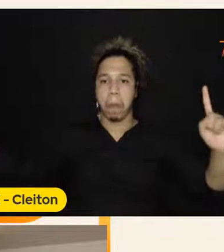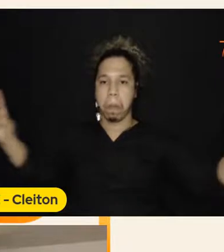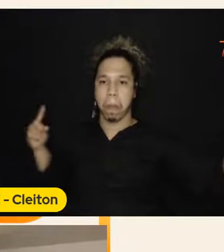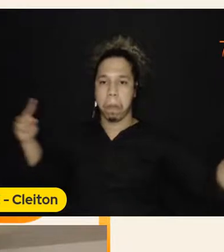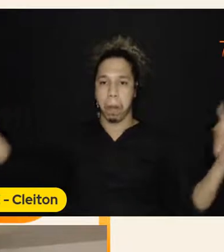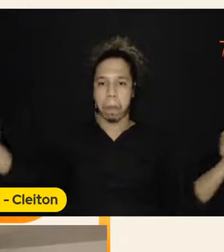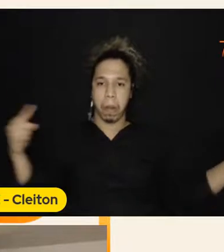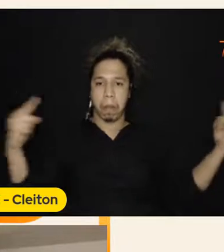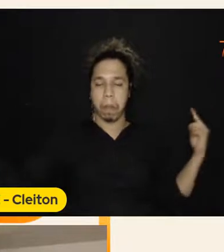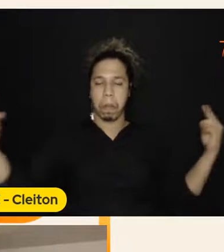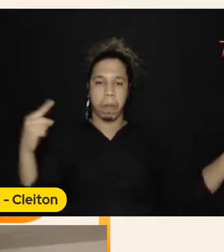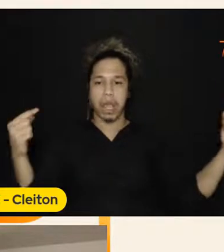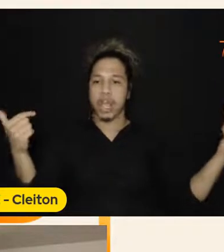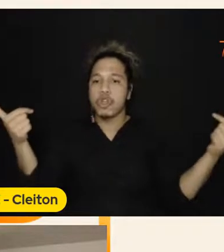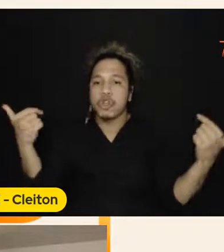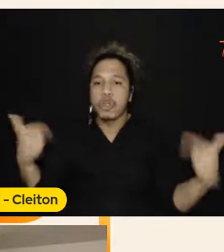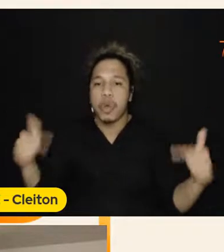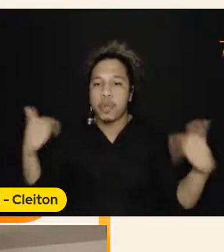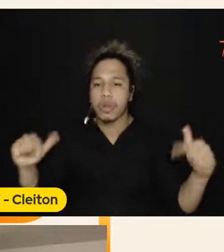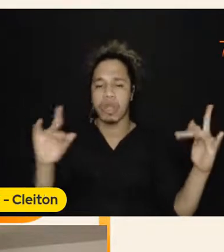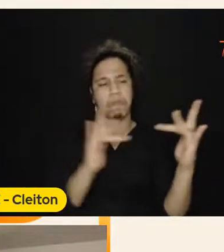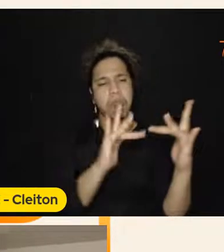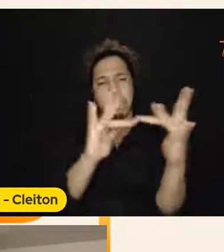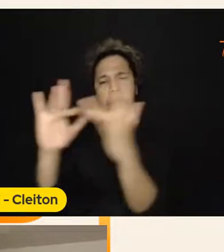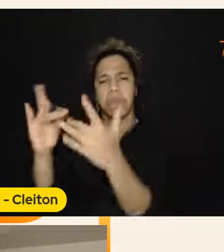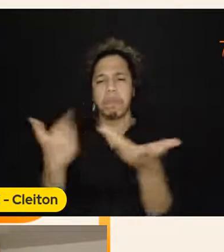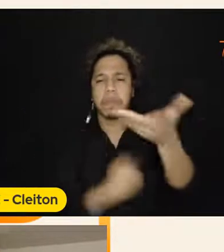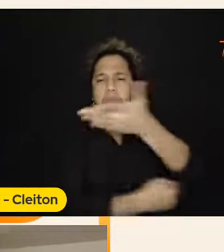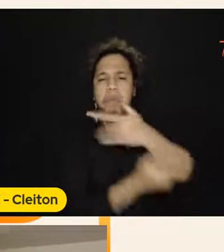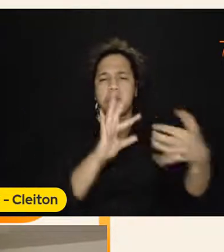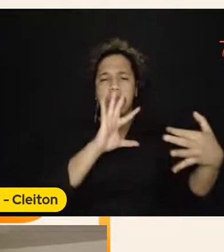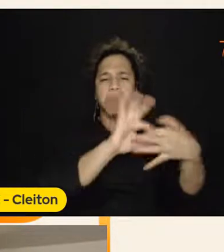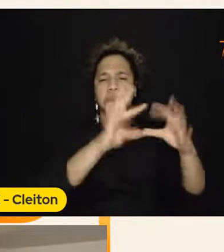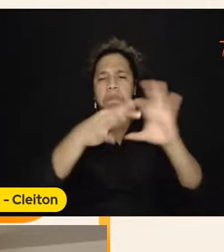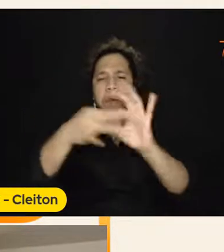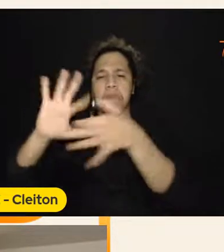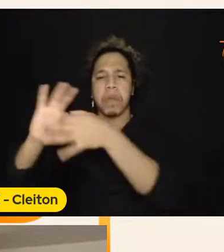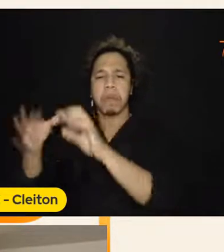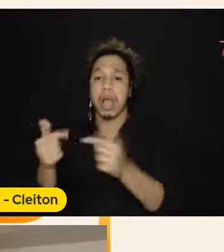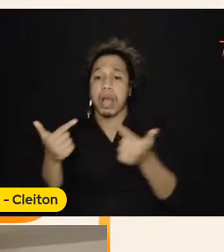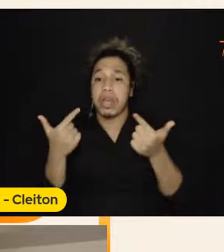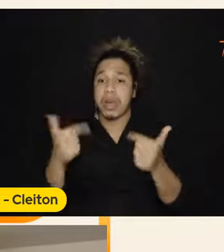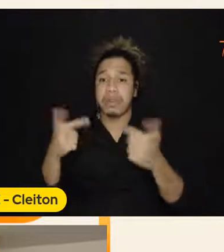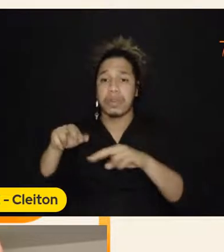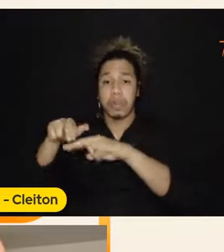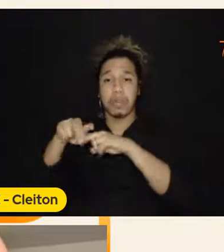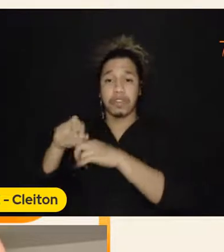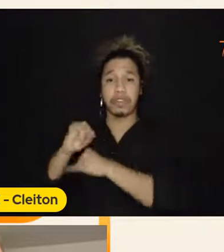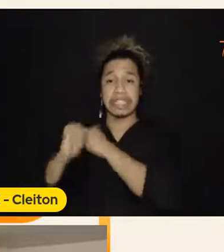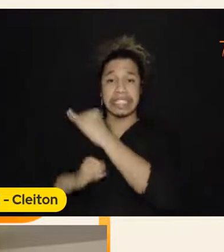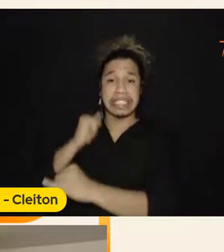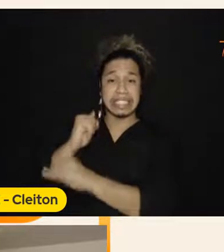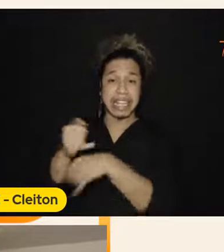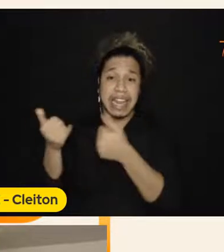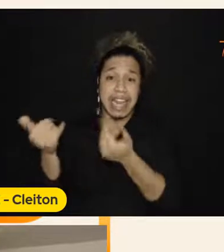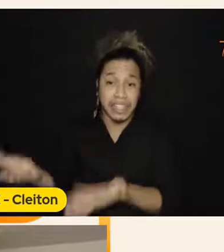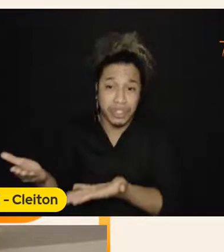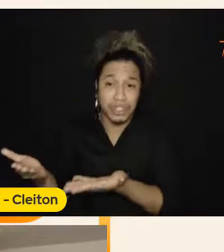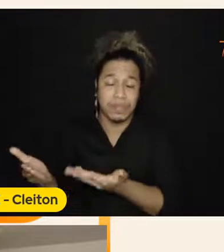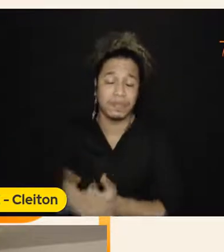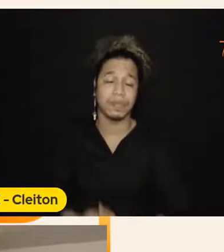been grappling with and finding ways to incorporate this and to bring this to the table.